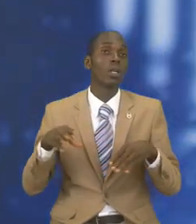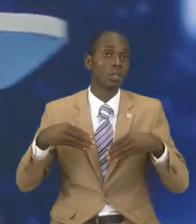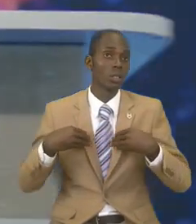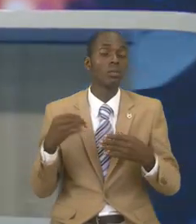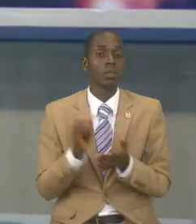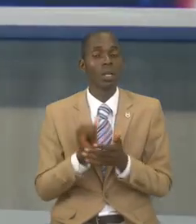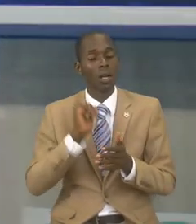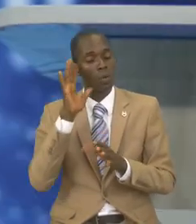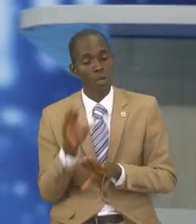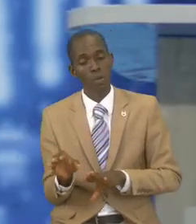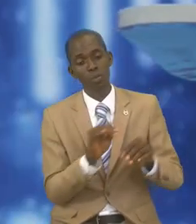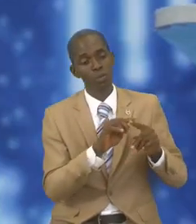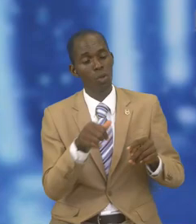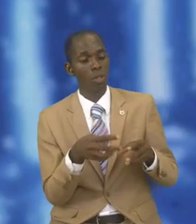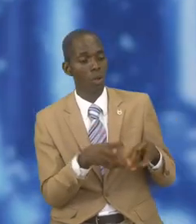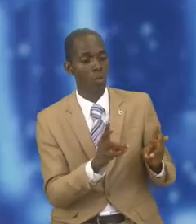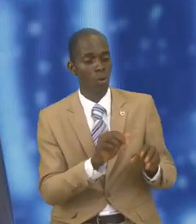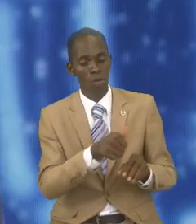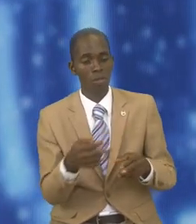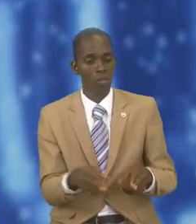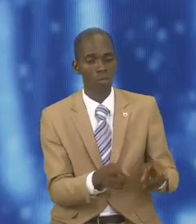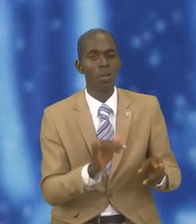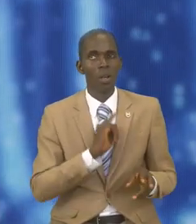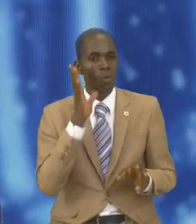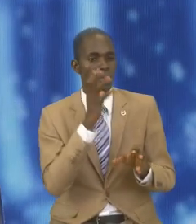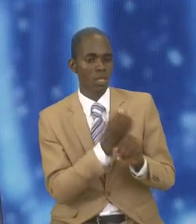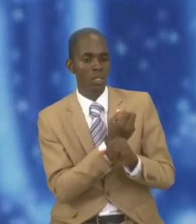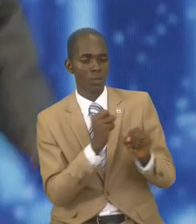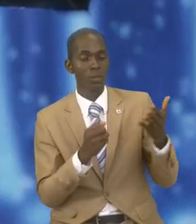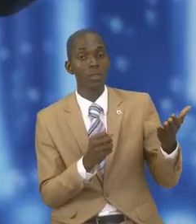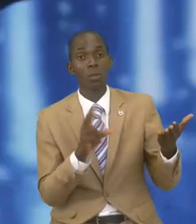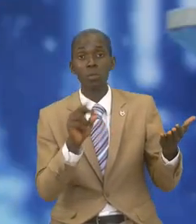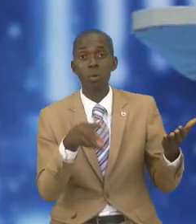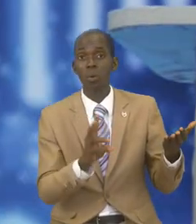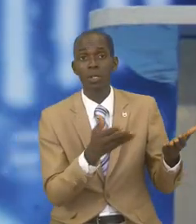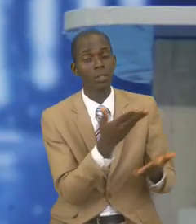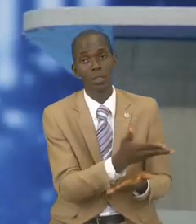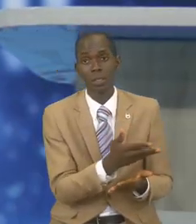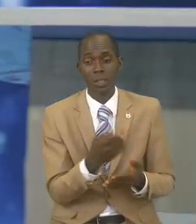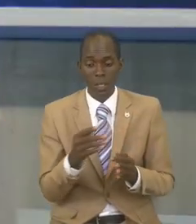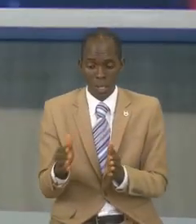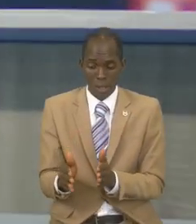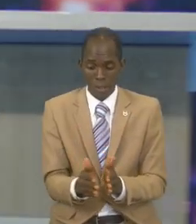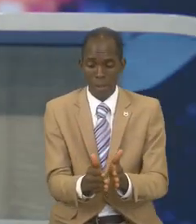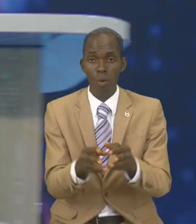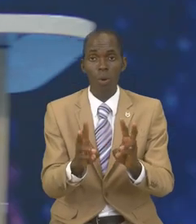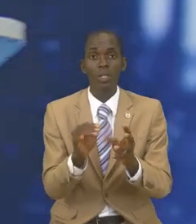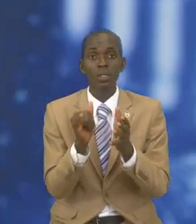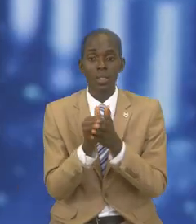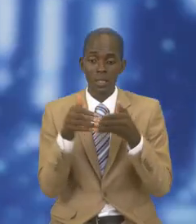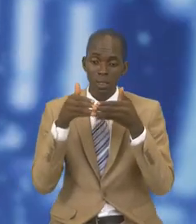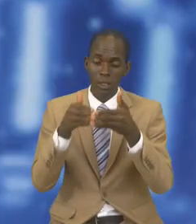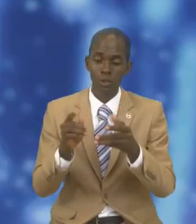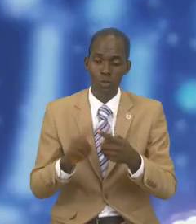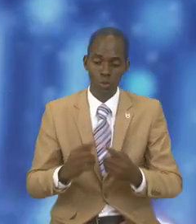another direction, another road. I'll have salvation. No way. The narrow way that leads to life